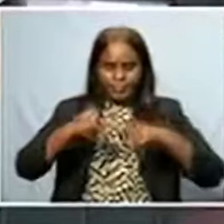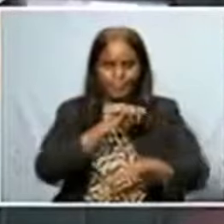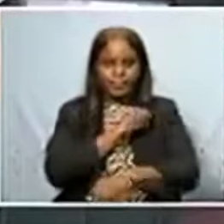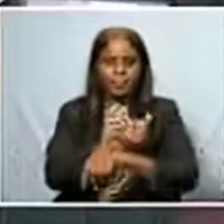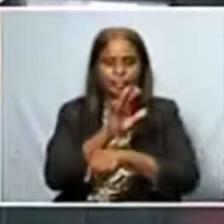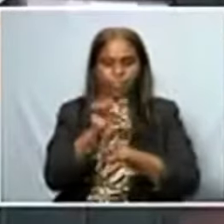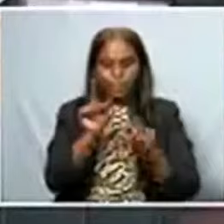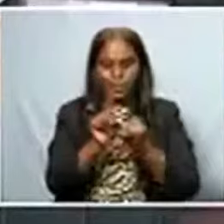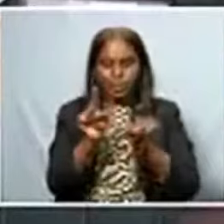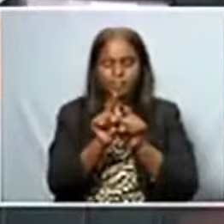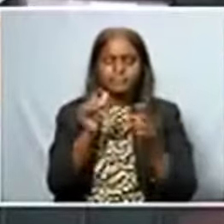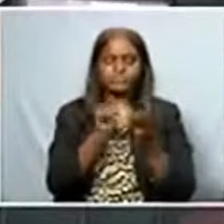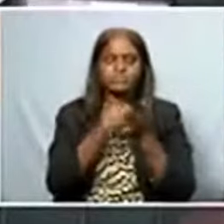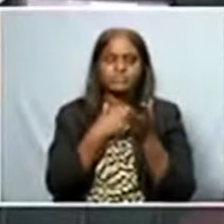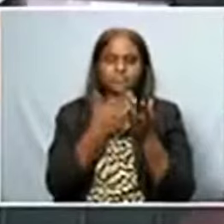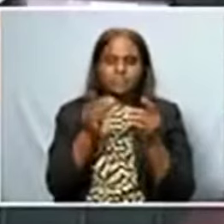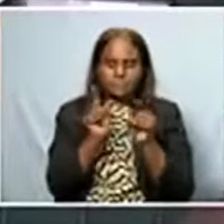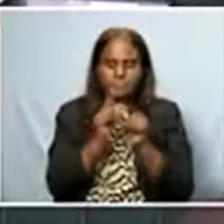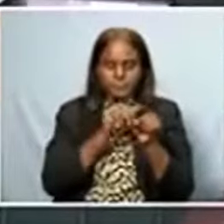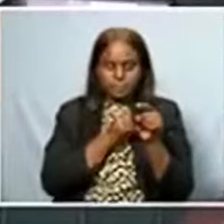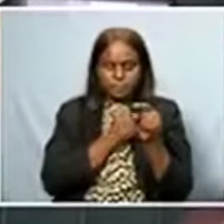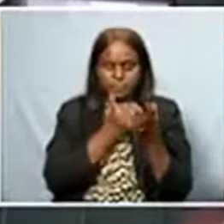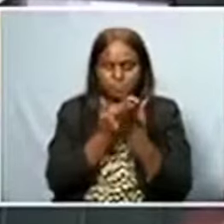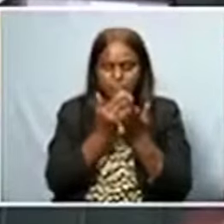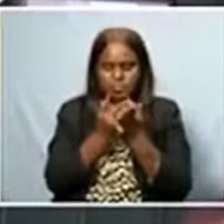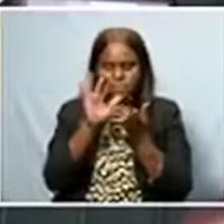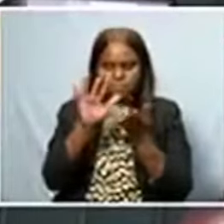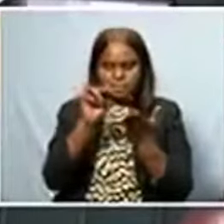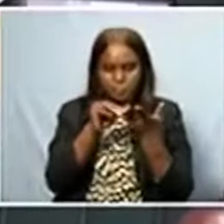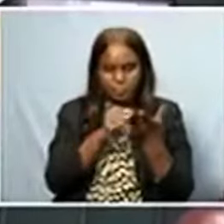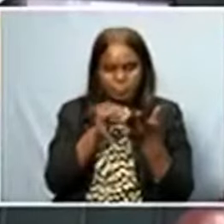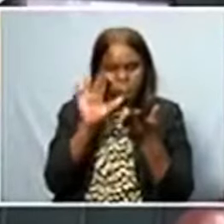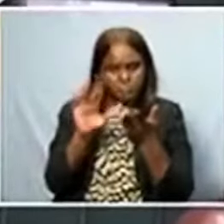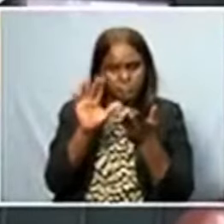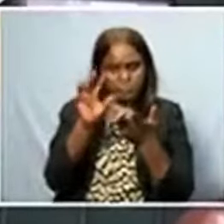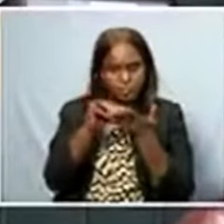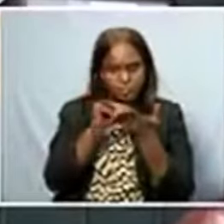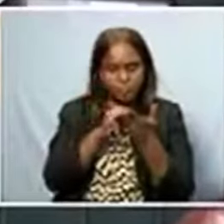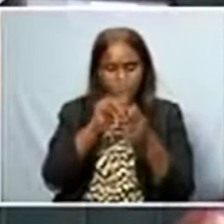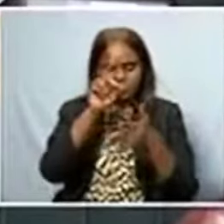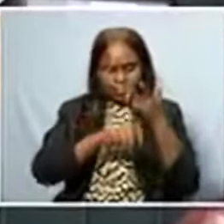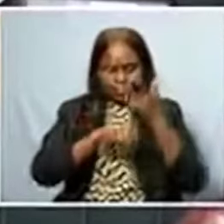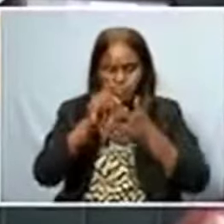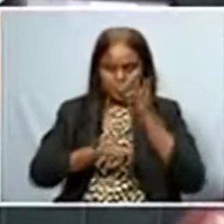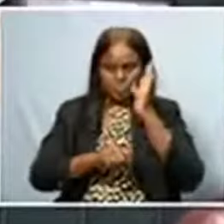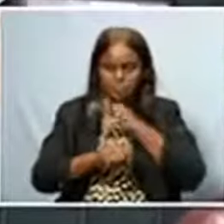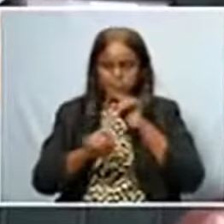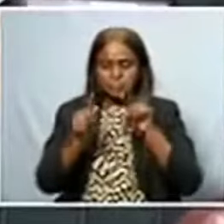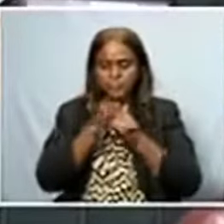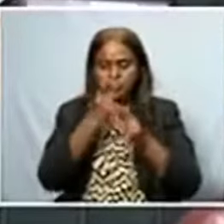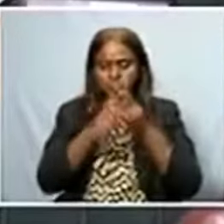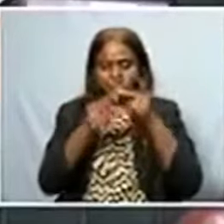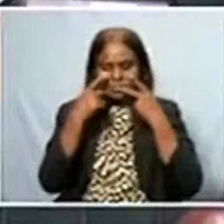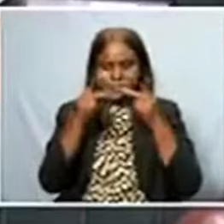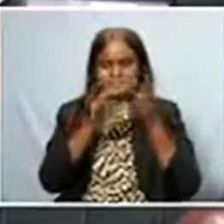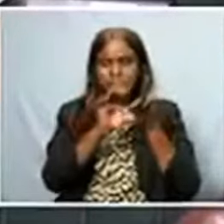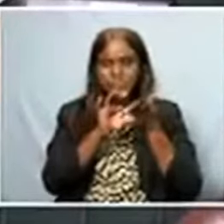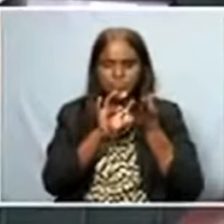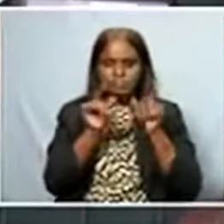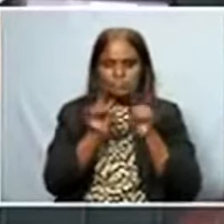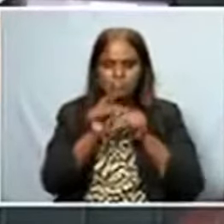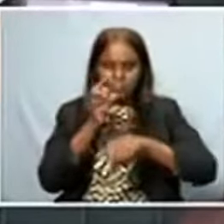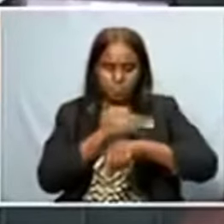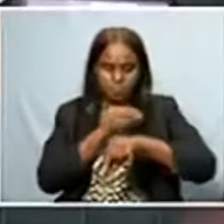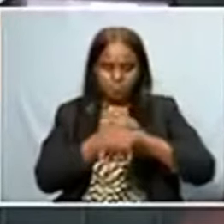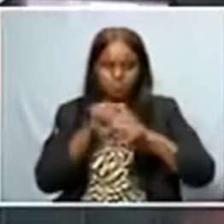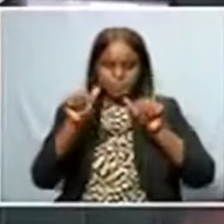authorities. Consequently, I propose that 5 million be deducted from public debt and